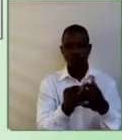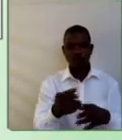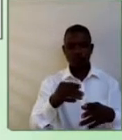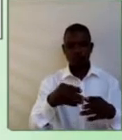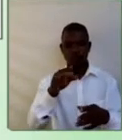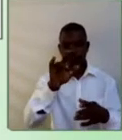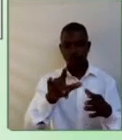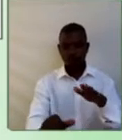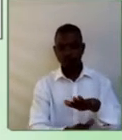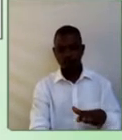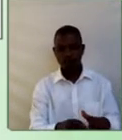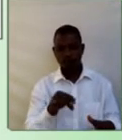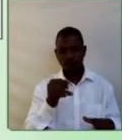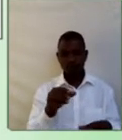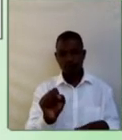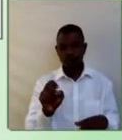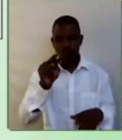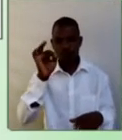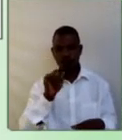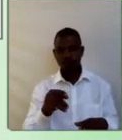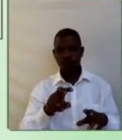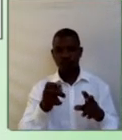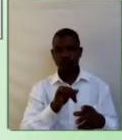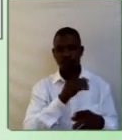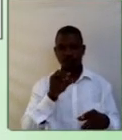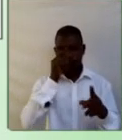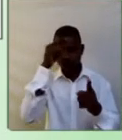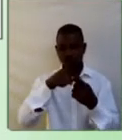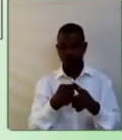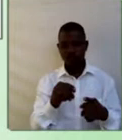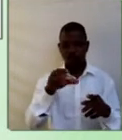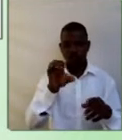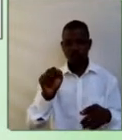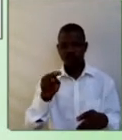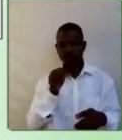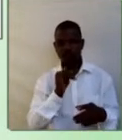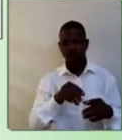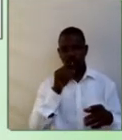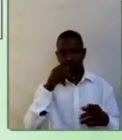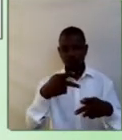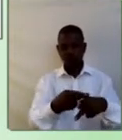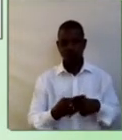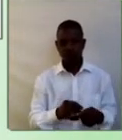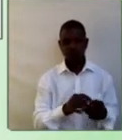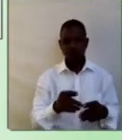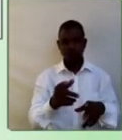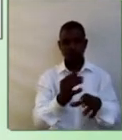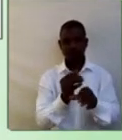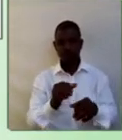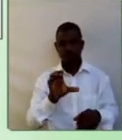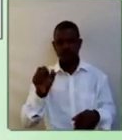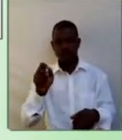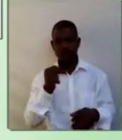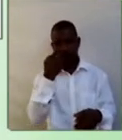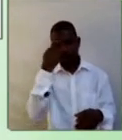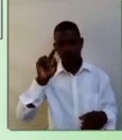Subjective case, objective case, possessive case. The first